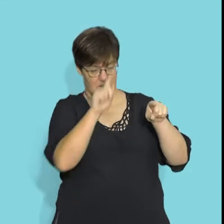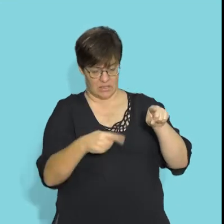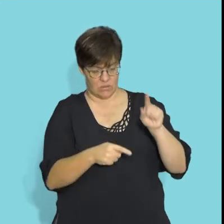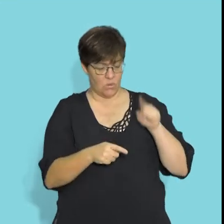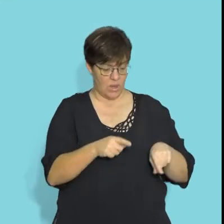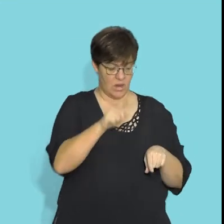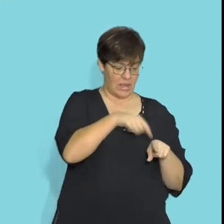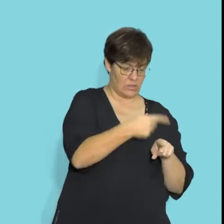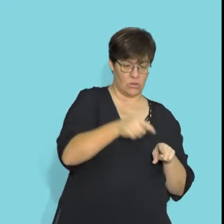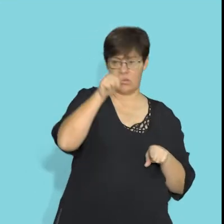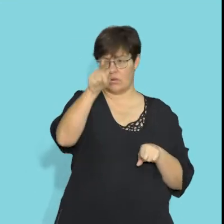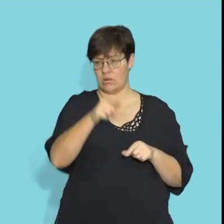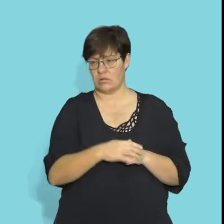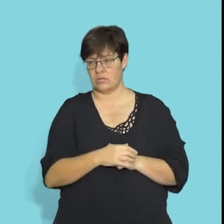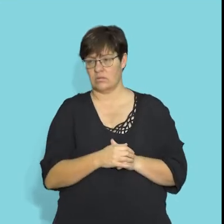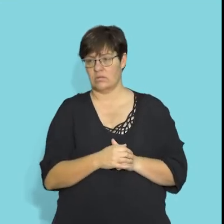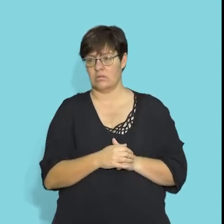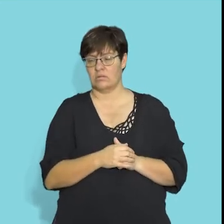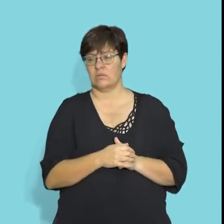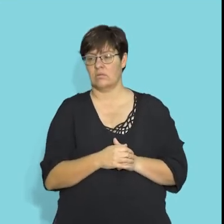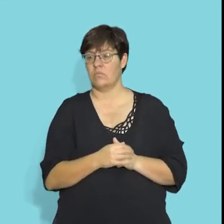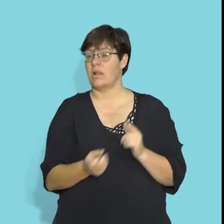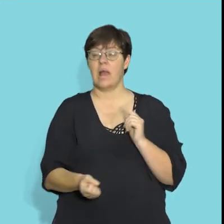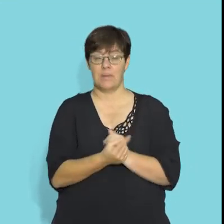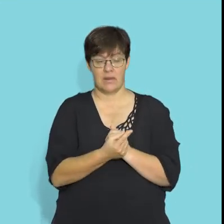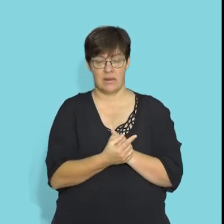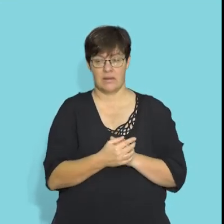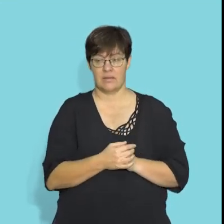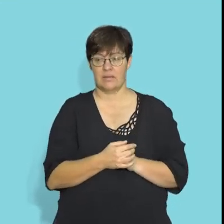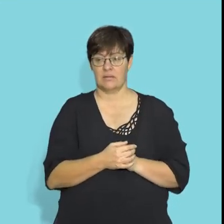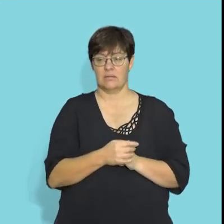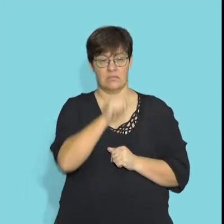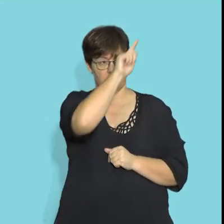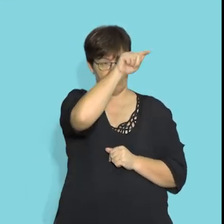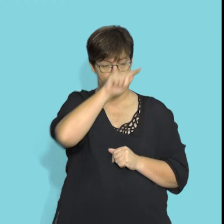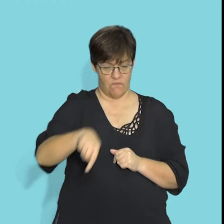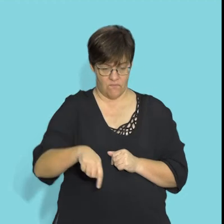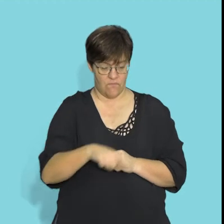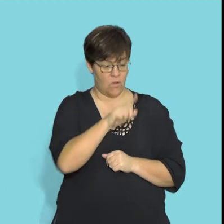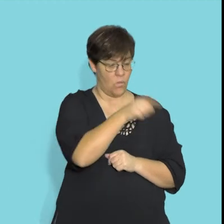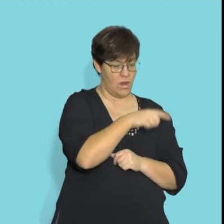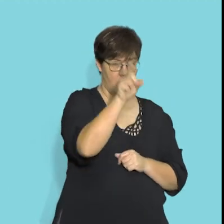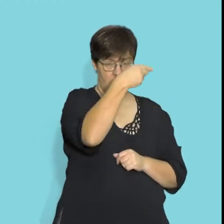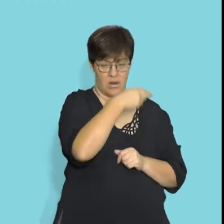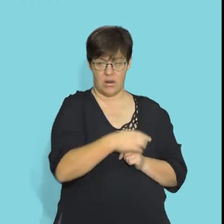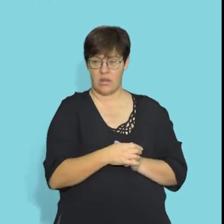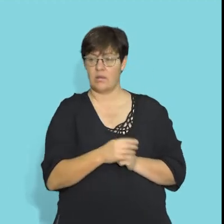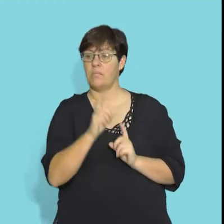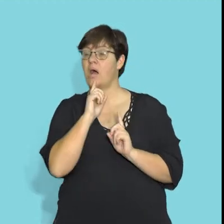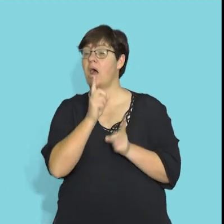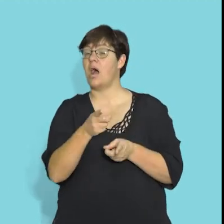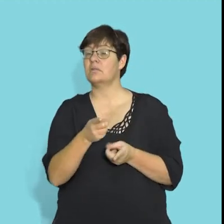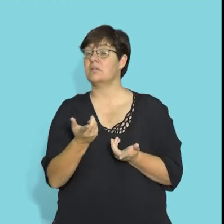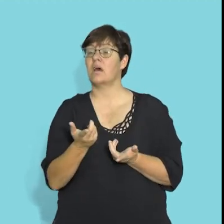want the 1 to cancel out, so I'm going to put a 1 there. And what would happen is I would cancel out the 2s, I would cancel out the 1s, and